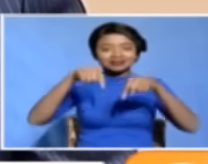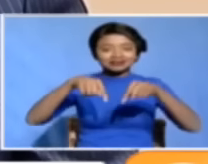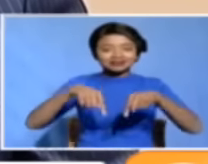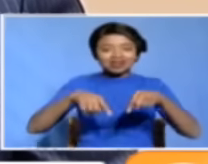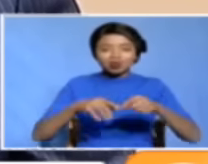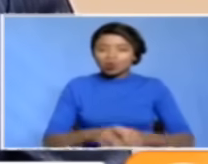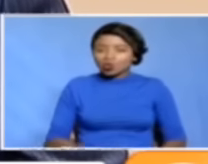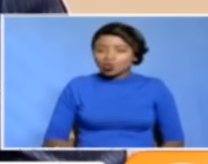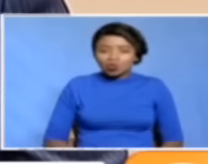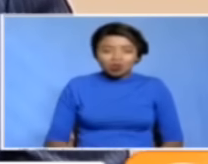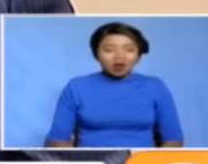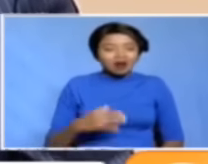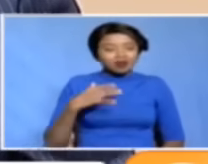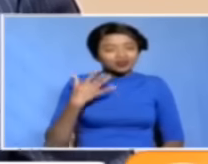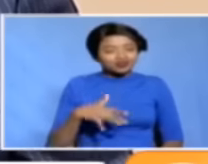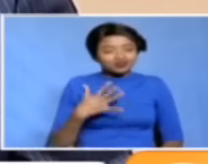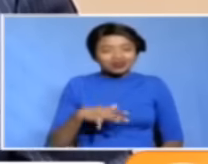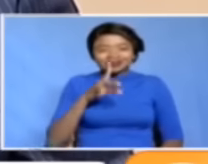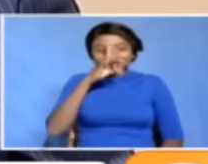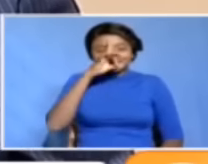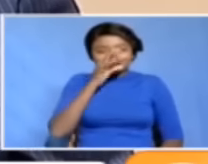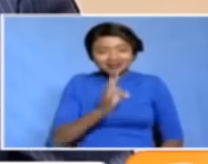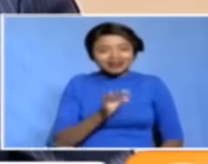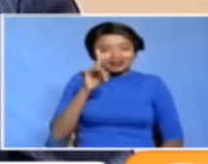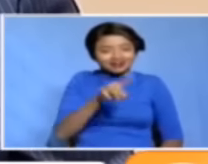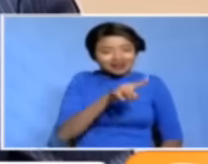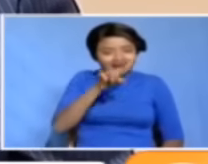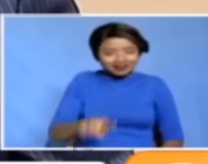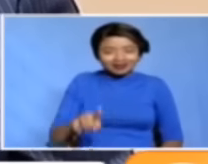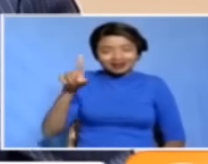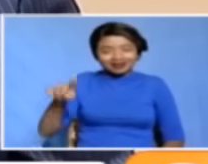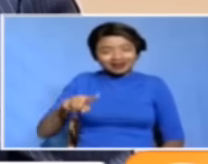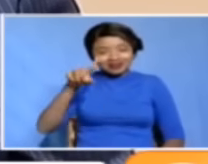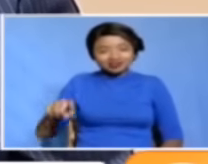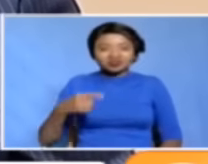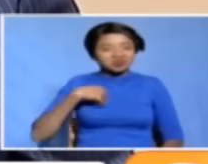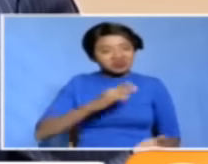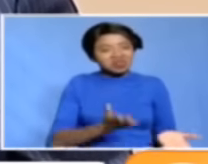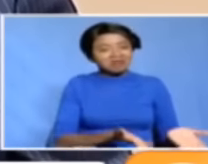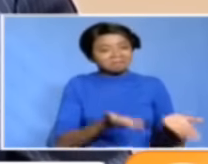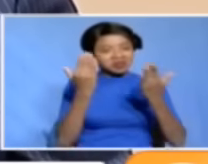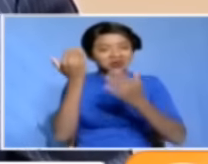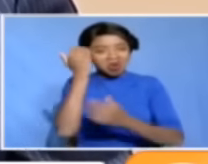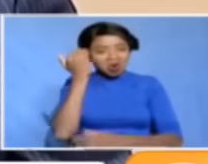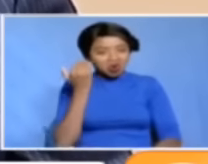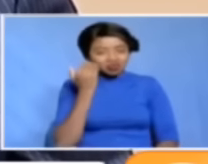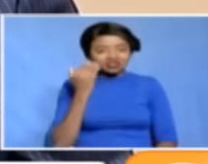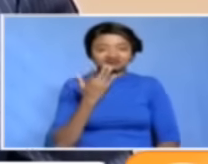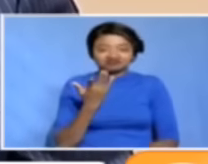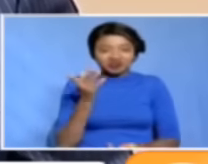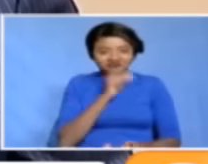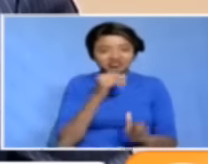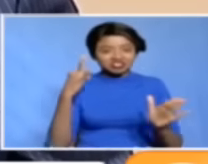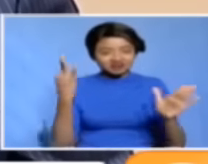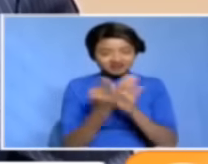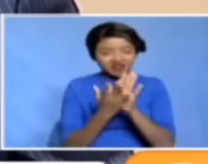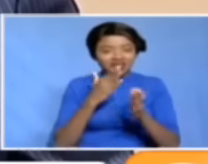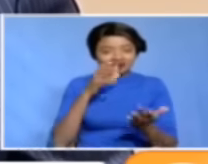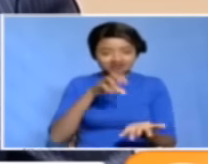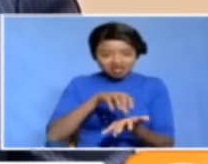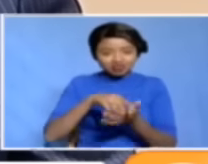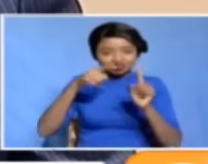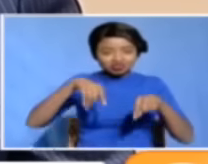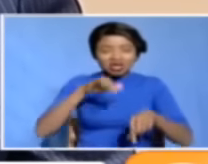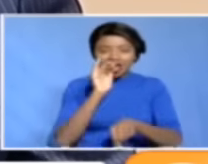there's a serious mass cancellation in Northern Kenya. We are going to court. We have filed the case today. We are asking the Minister of